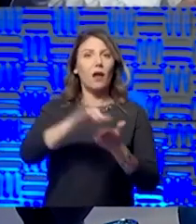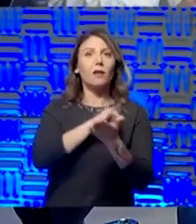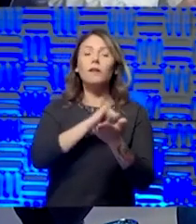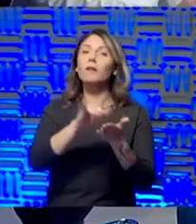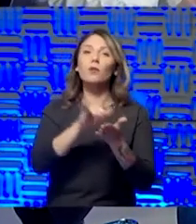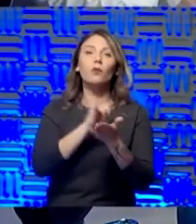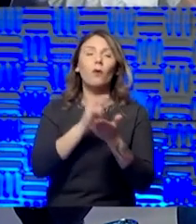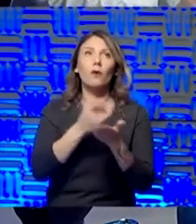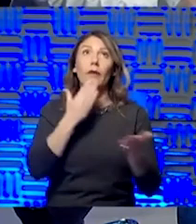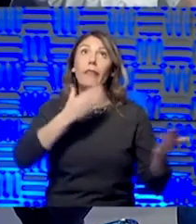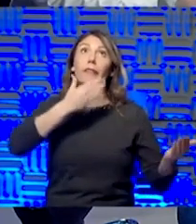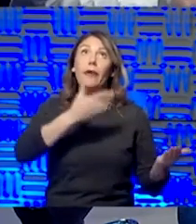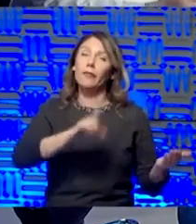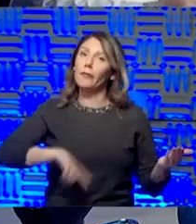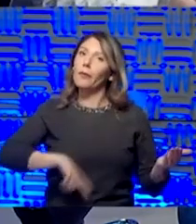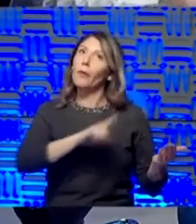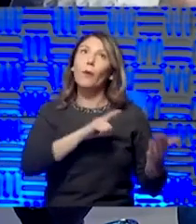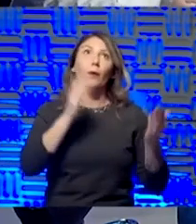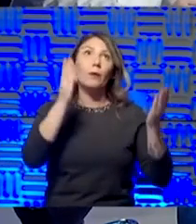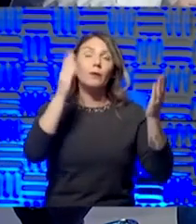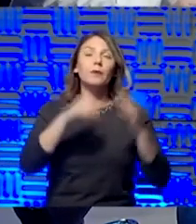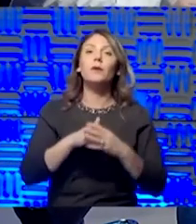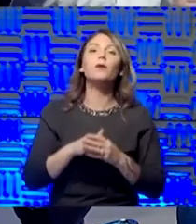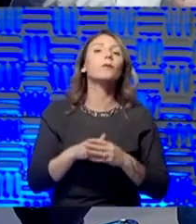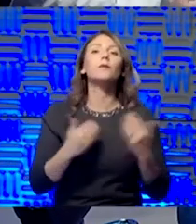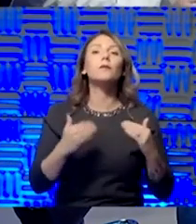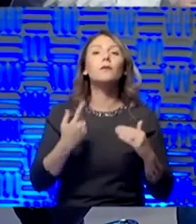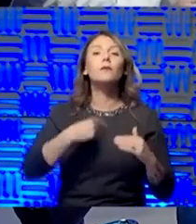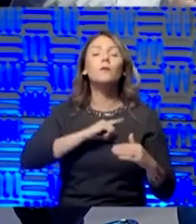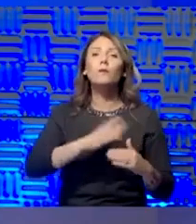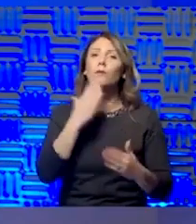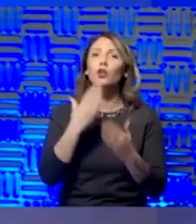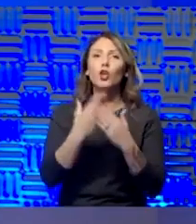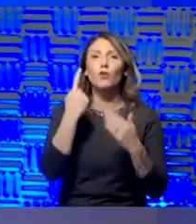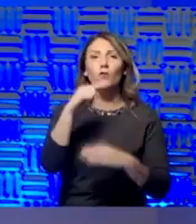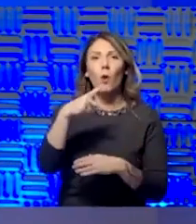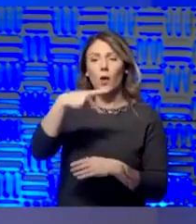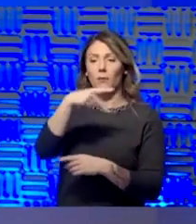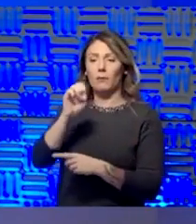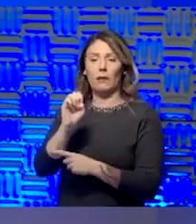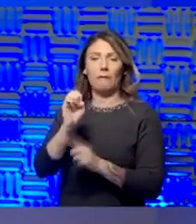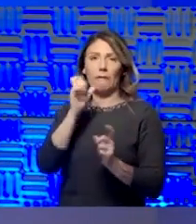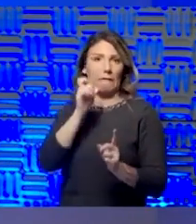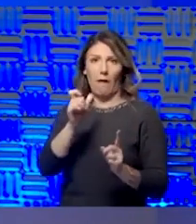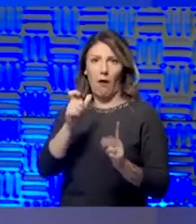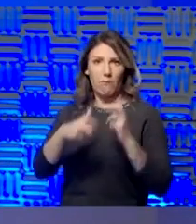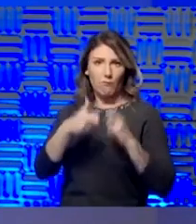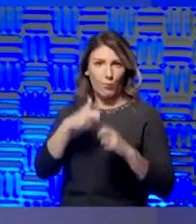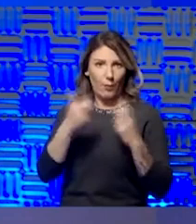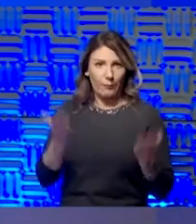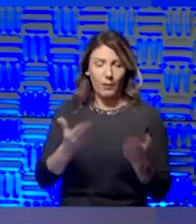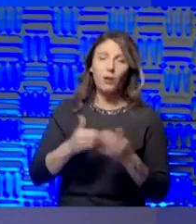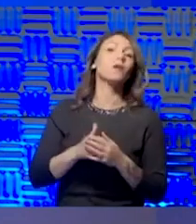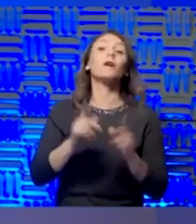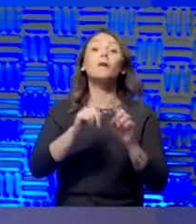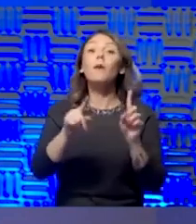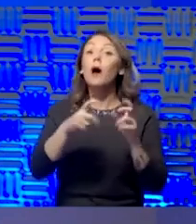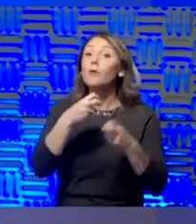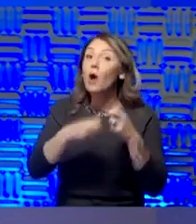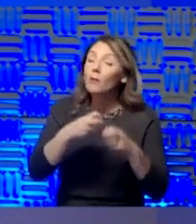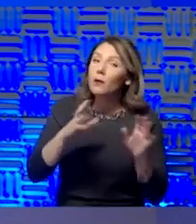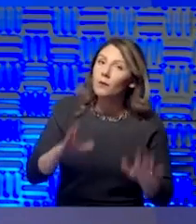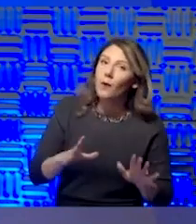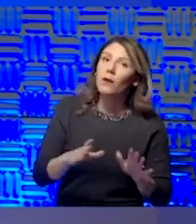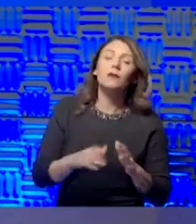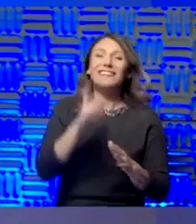Lord, we have been very good for PPE. We have not had a problem with PPE. But what we have had a problem, even though we